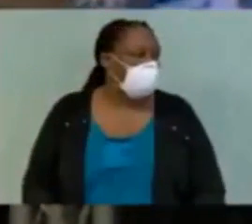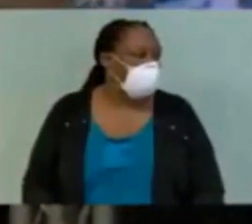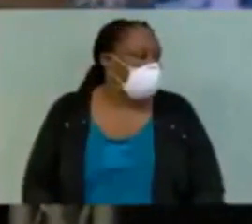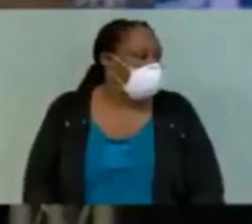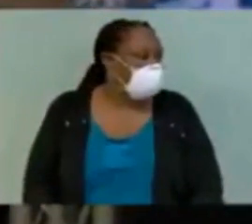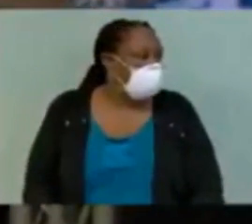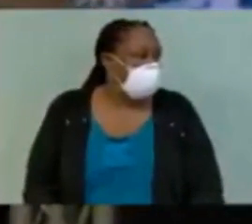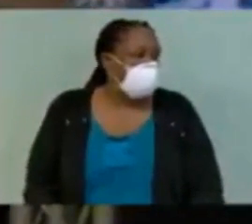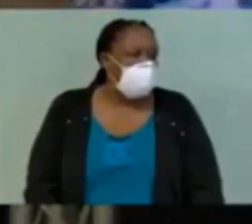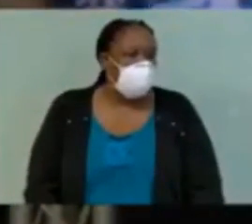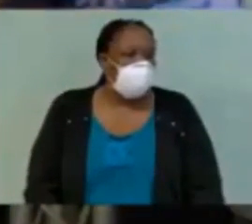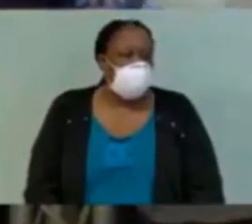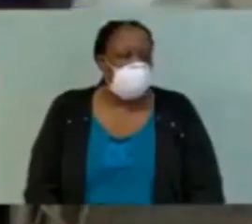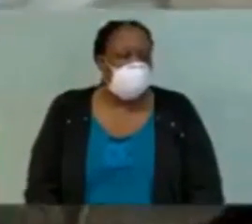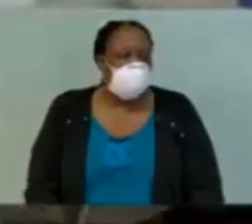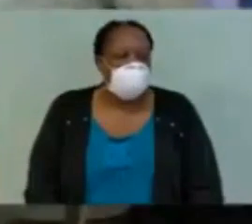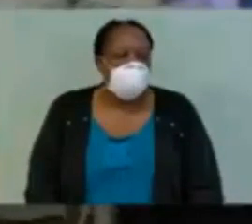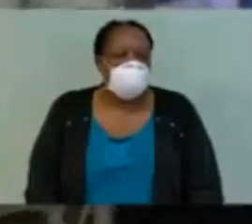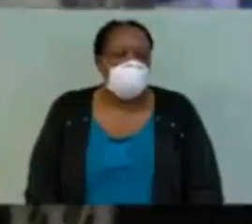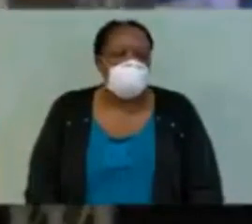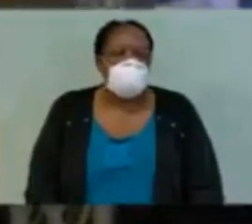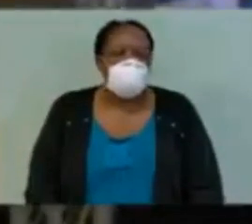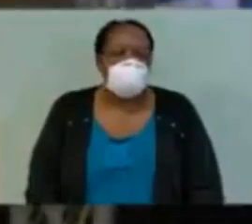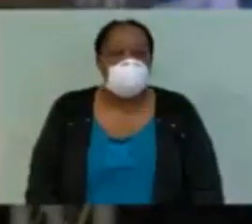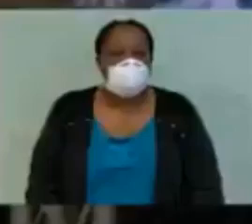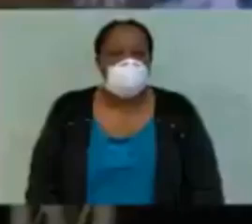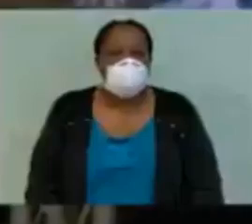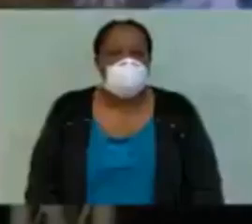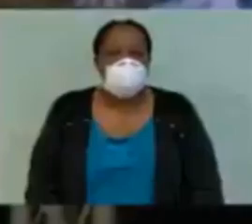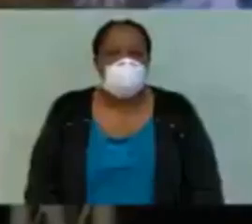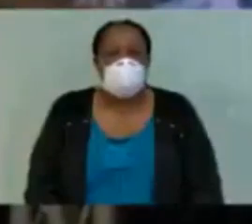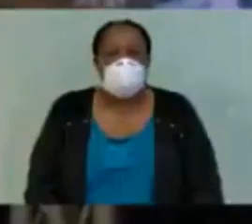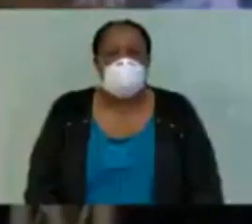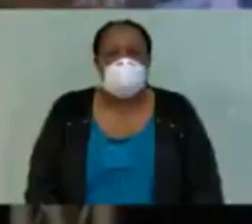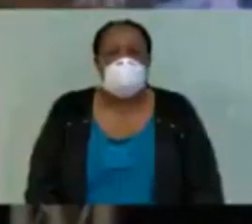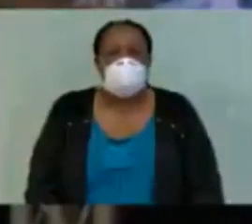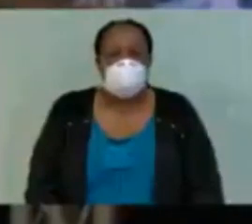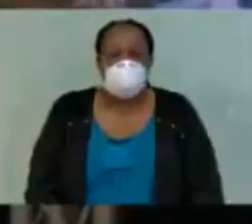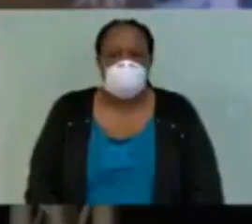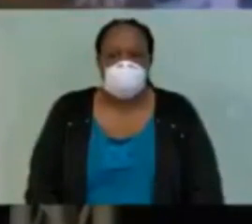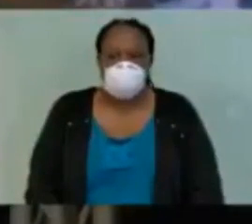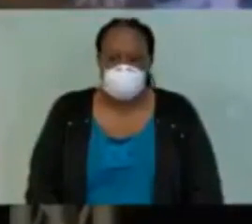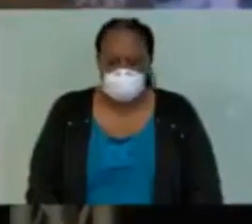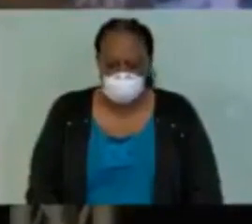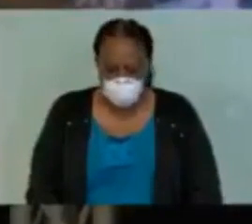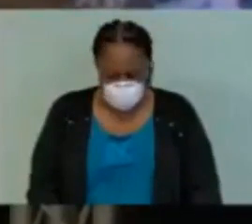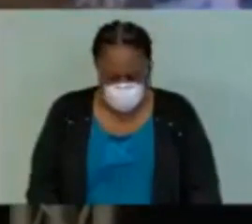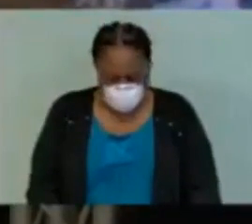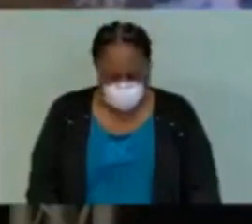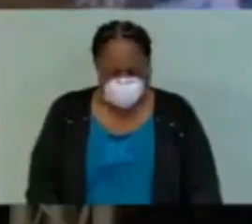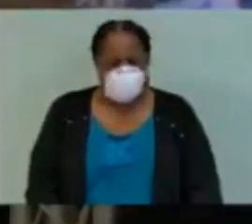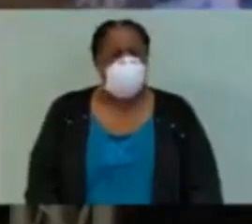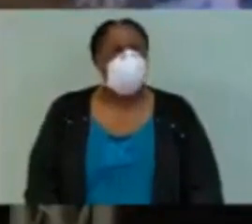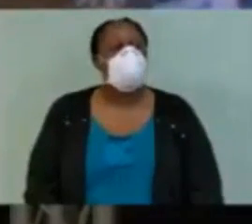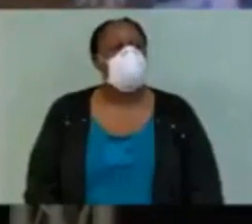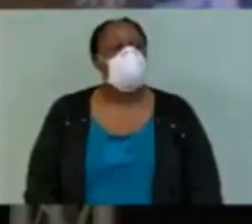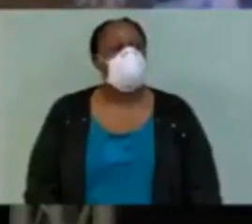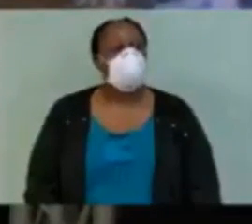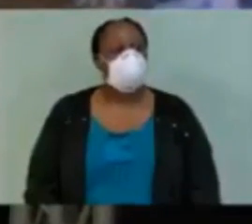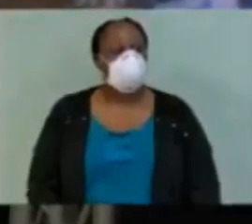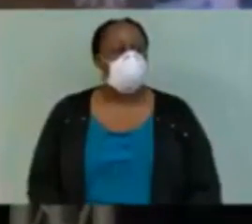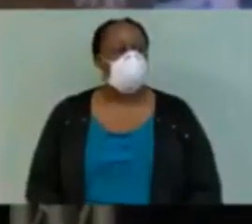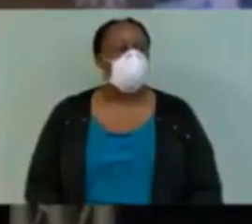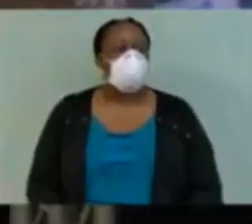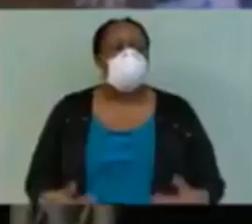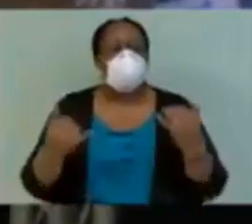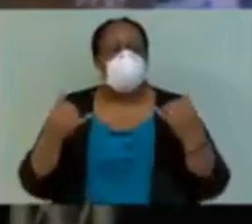www.covid19.gov.kn, the St. Kitts Health Promotion Unit Facebook page, and the St. Kitts Health Promotion Unit YouTube